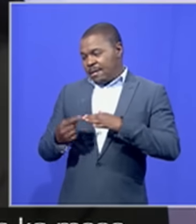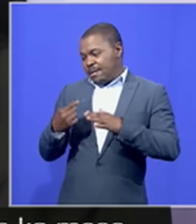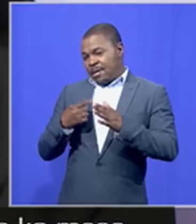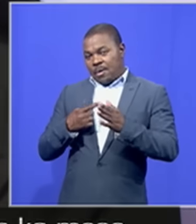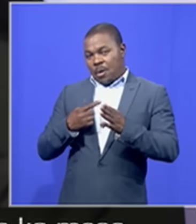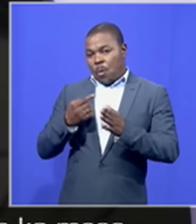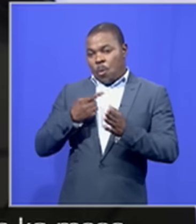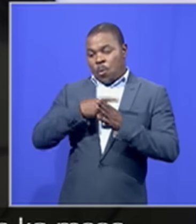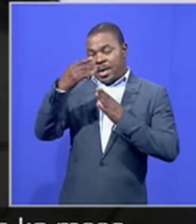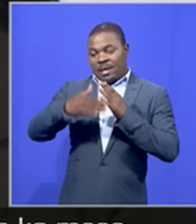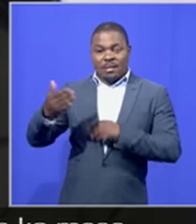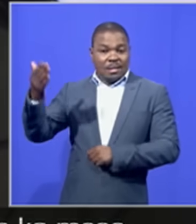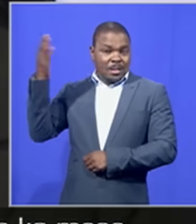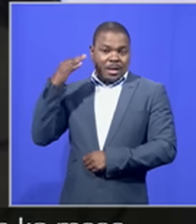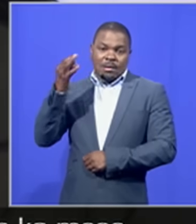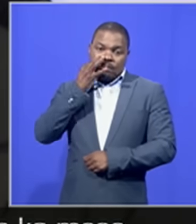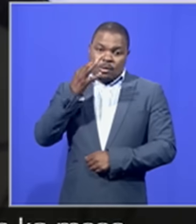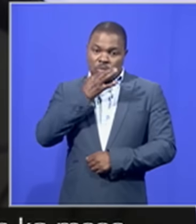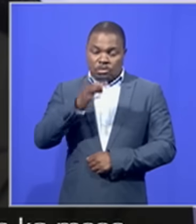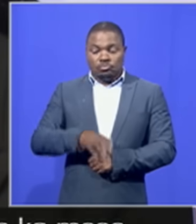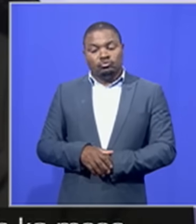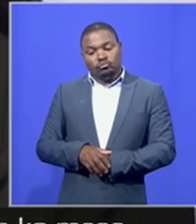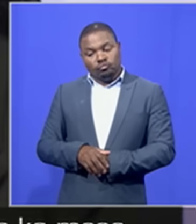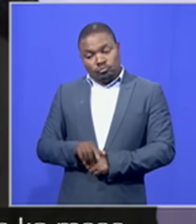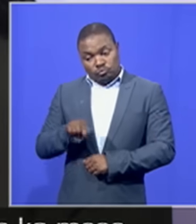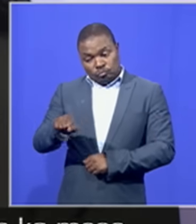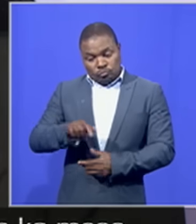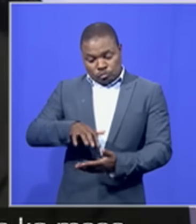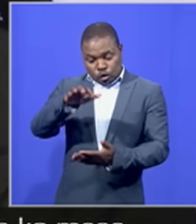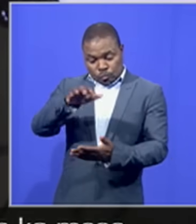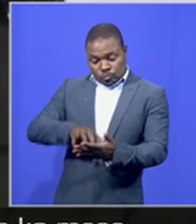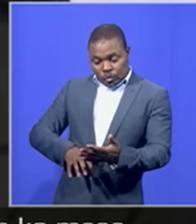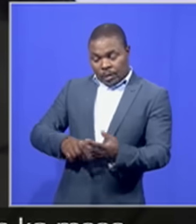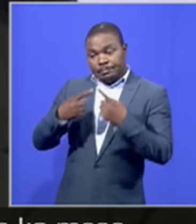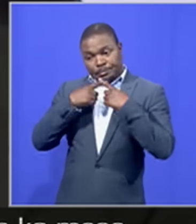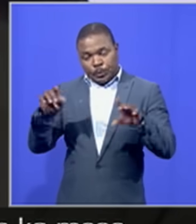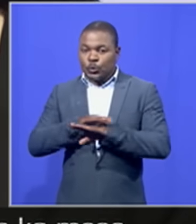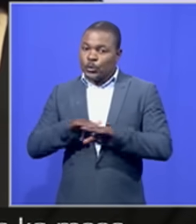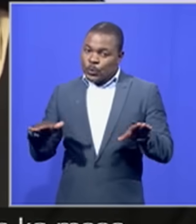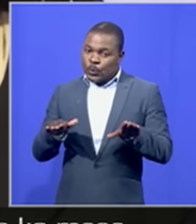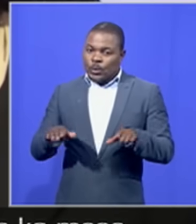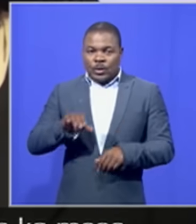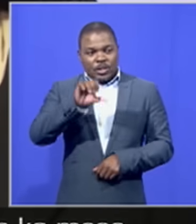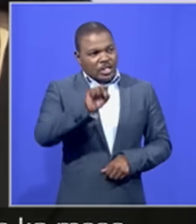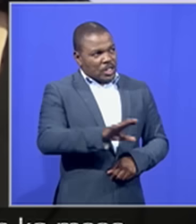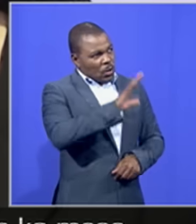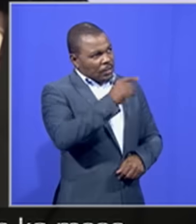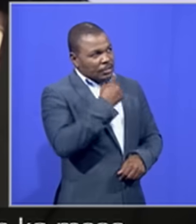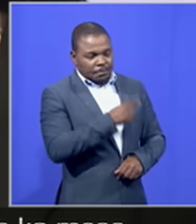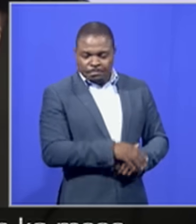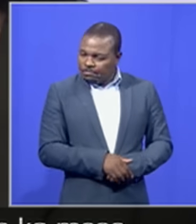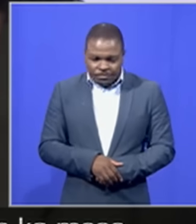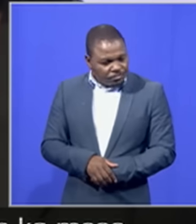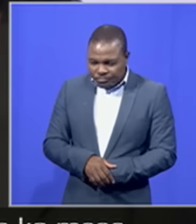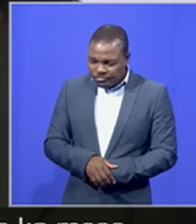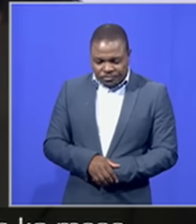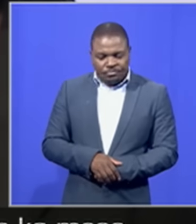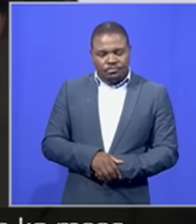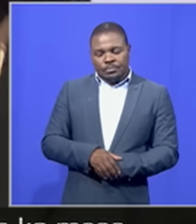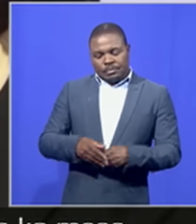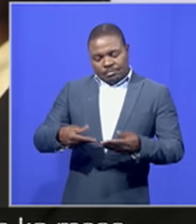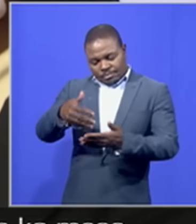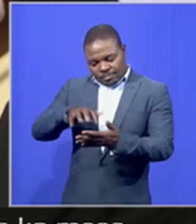a fitileng hore ha o ske ha ba le tokomane ena. Afrika Borwa ya rae ha re tsebe hore re ske ra ba le